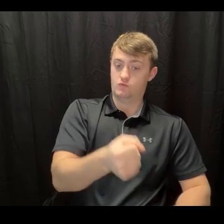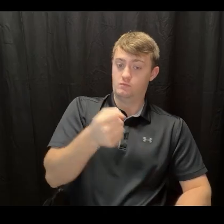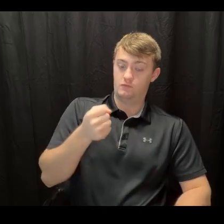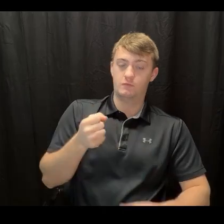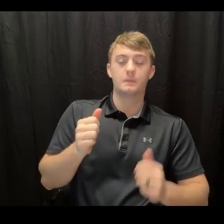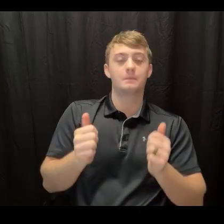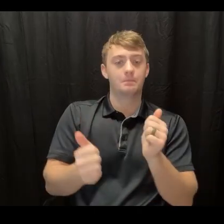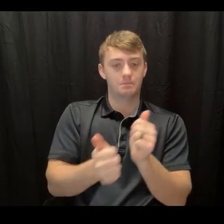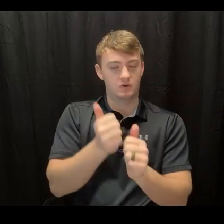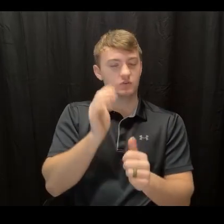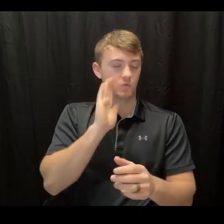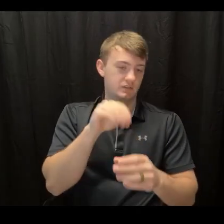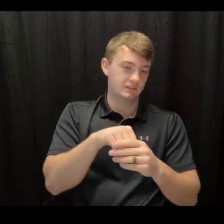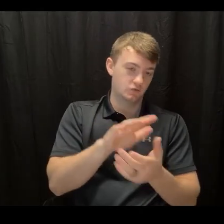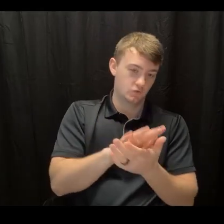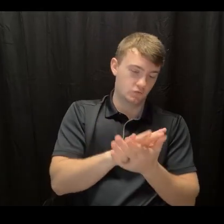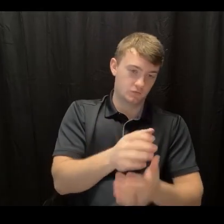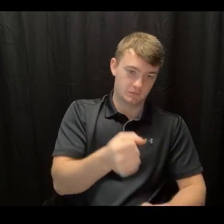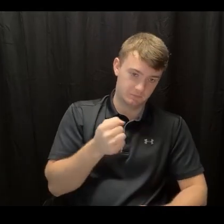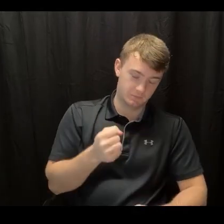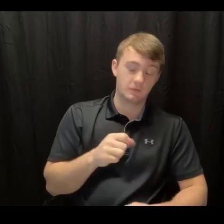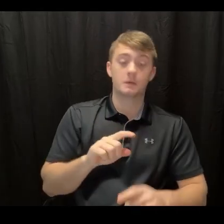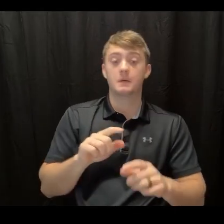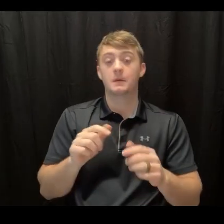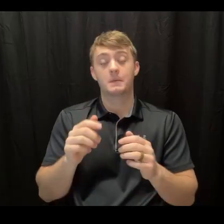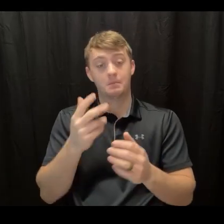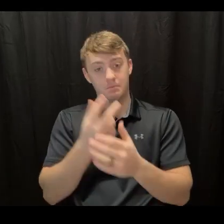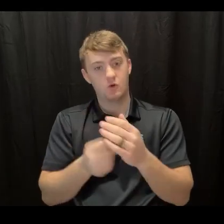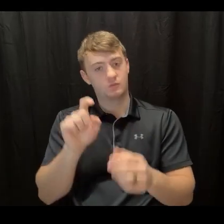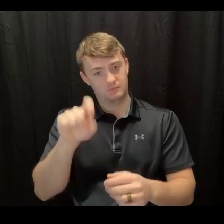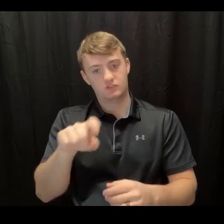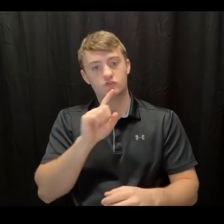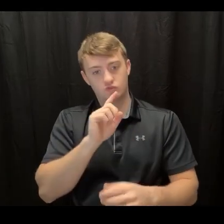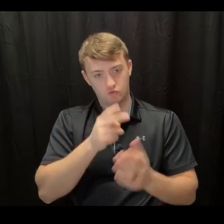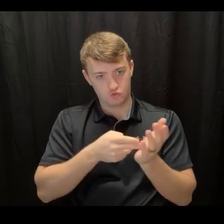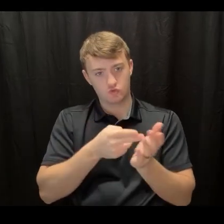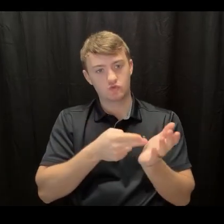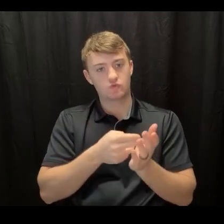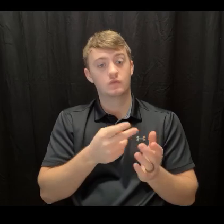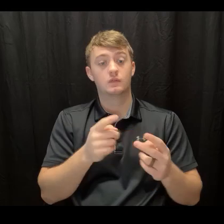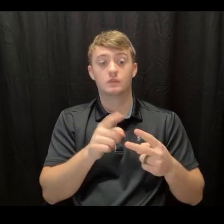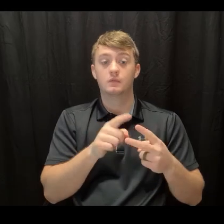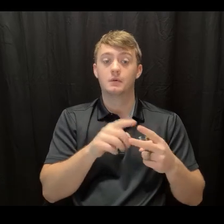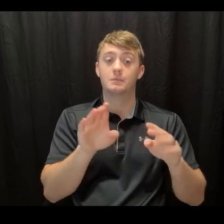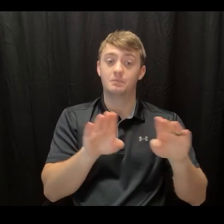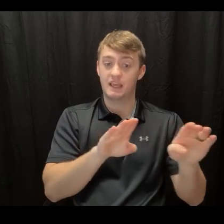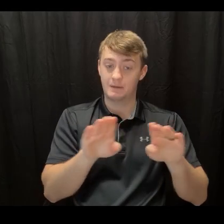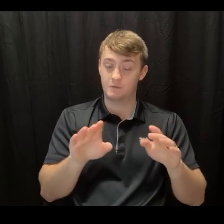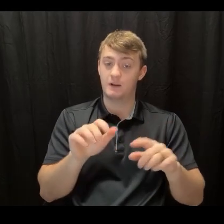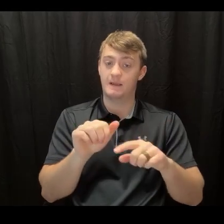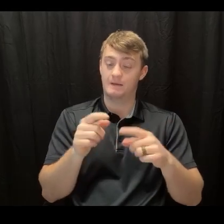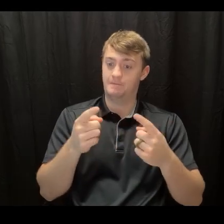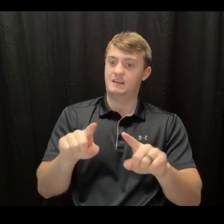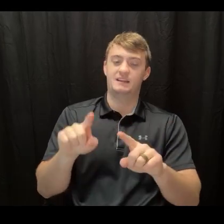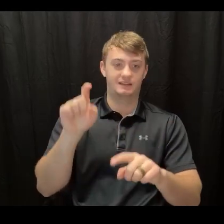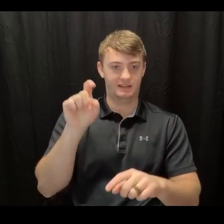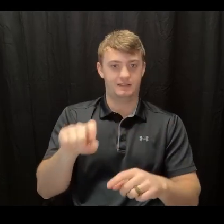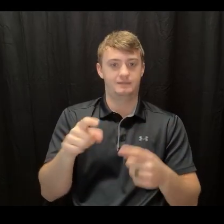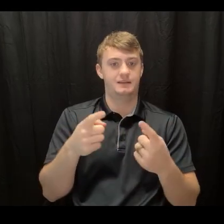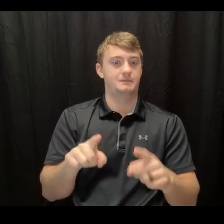removal, most of these will be in-school removals, both must be true. Number one, a behavior event had to